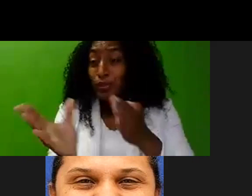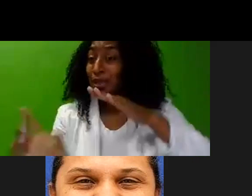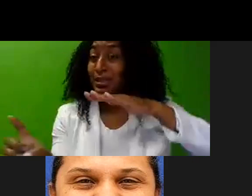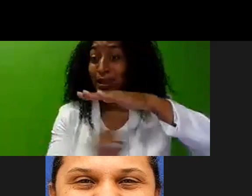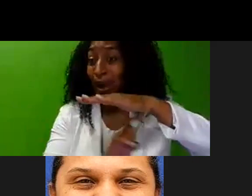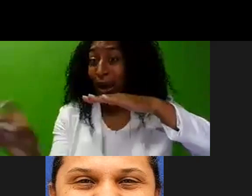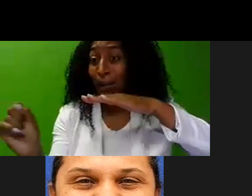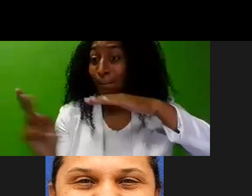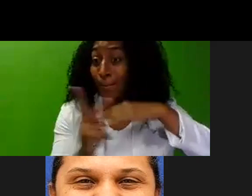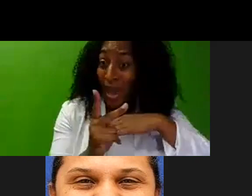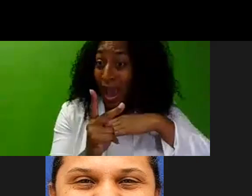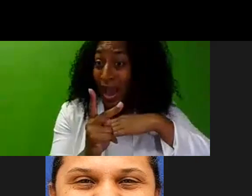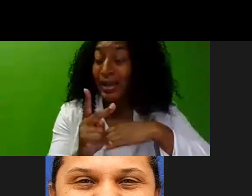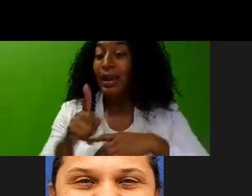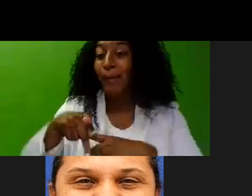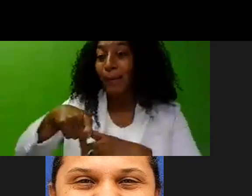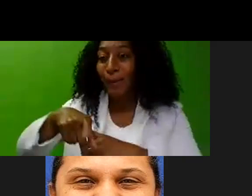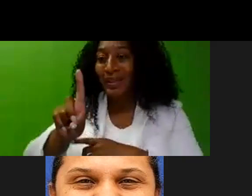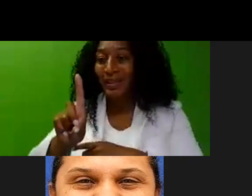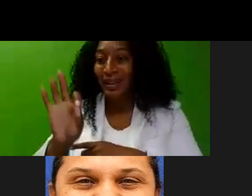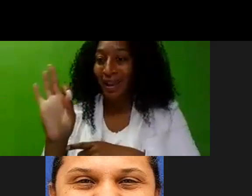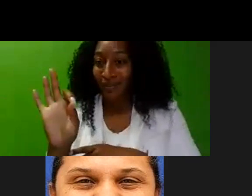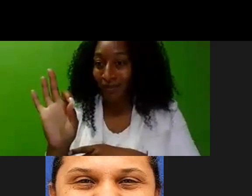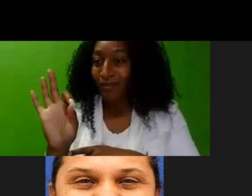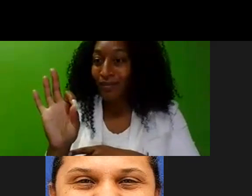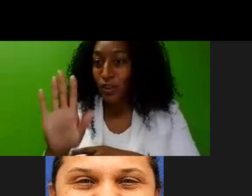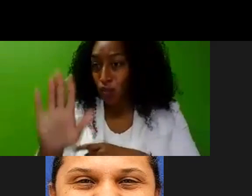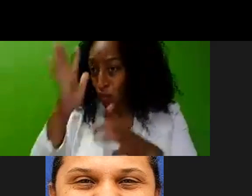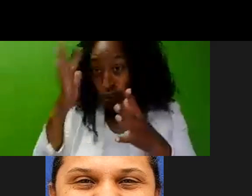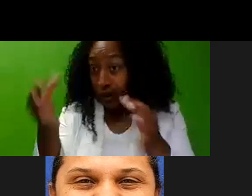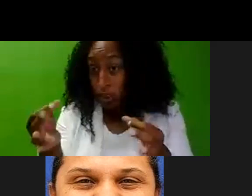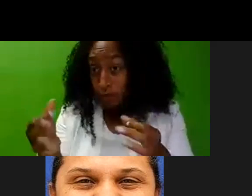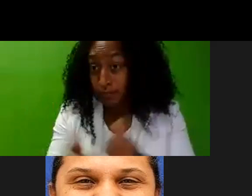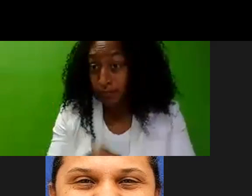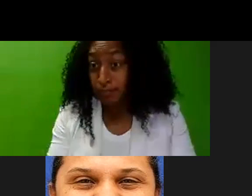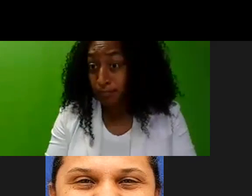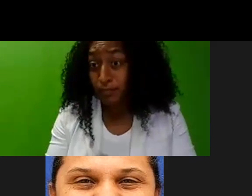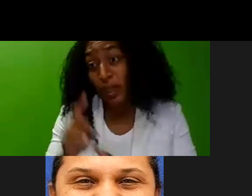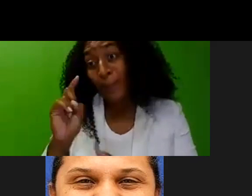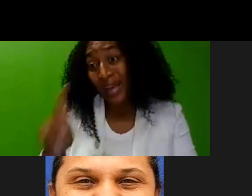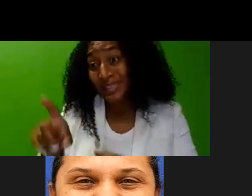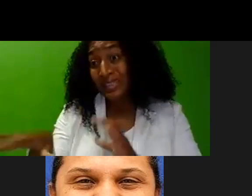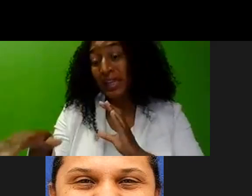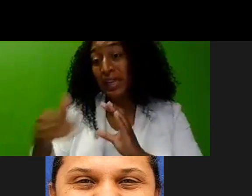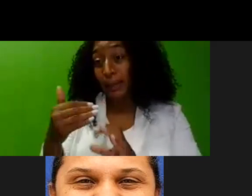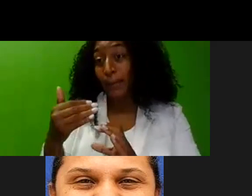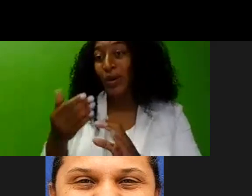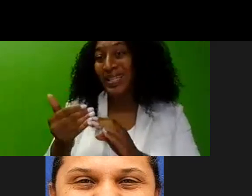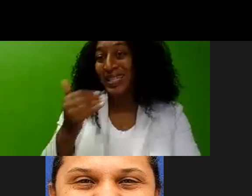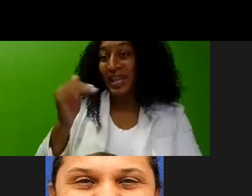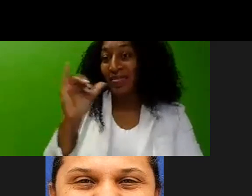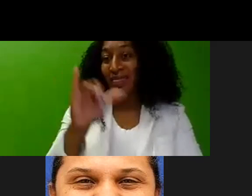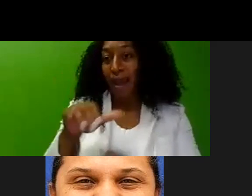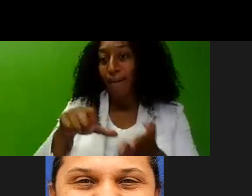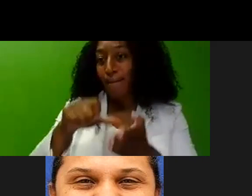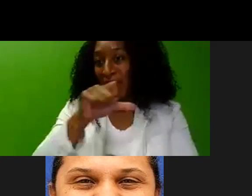print it out again and see if I could do that way. Yeah. Thank you. Okay, sure. No problem. All right. Are there any